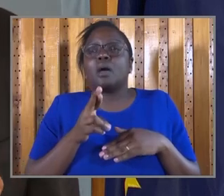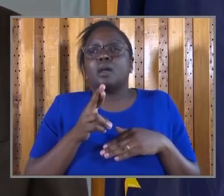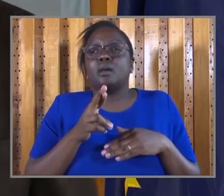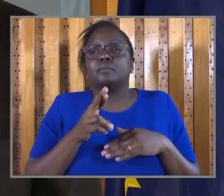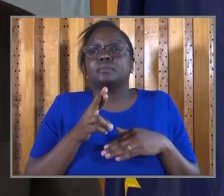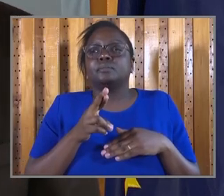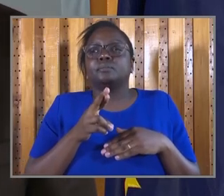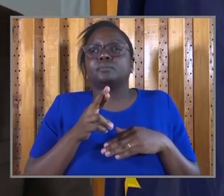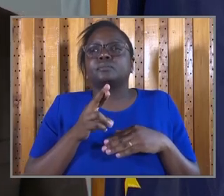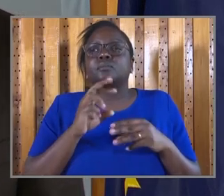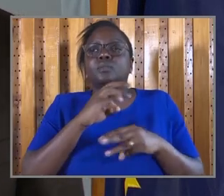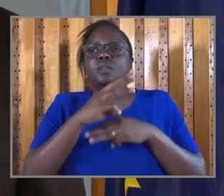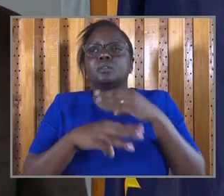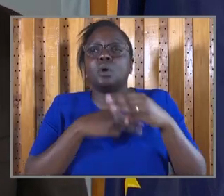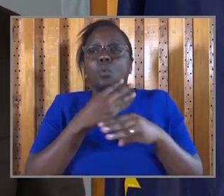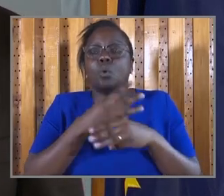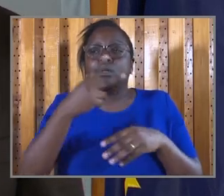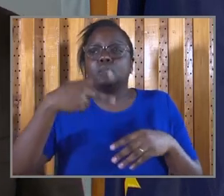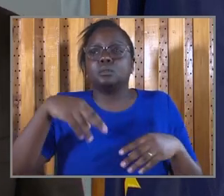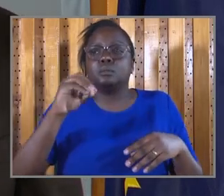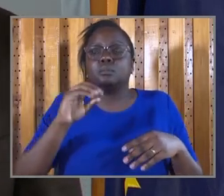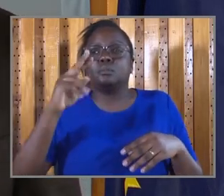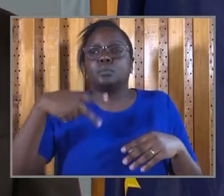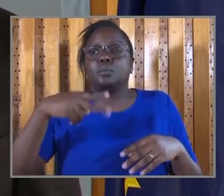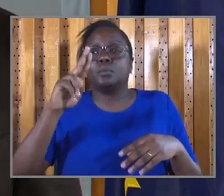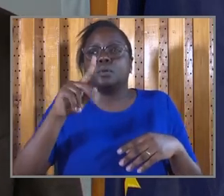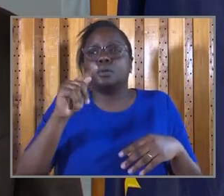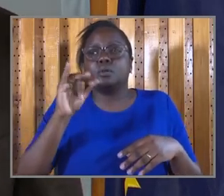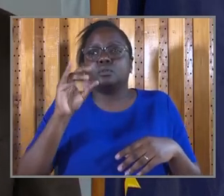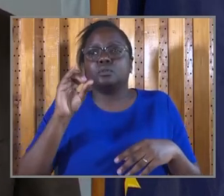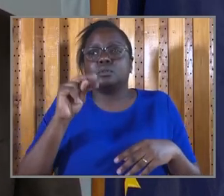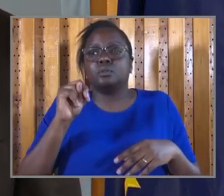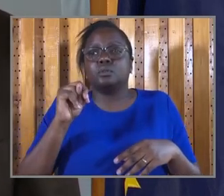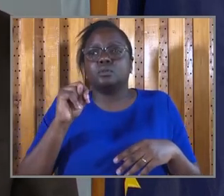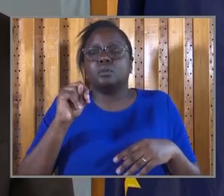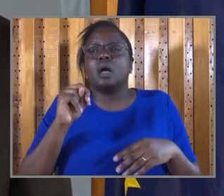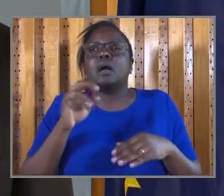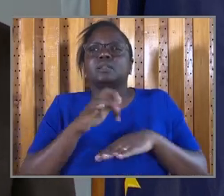a world population, we are at the